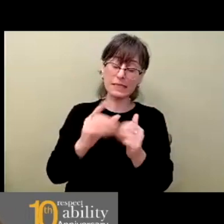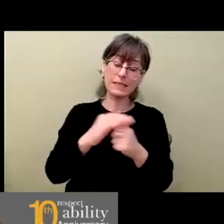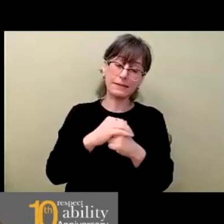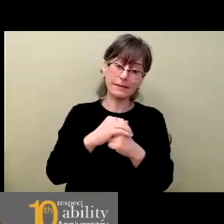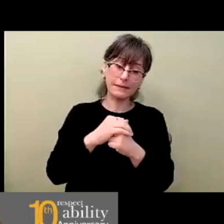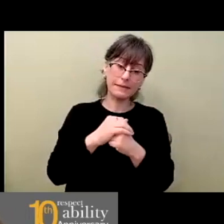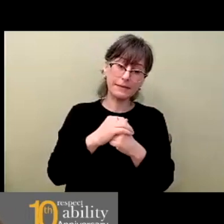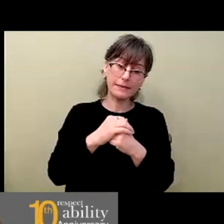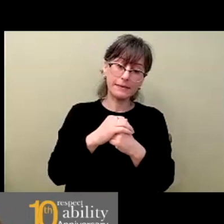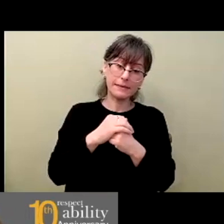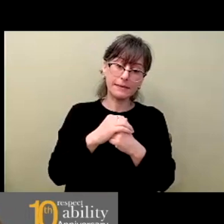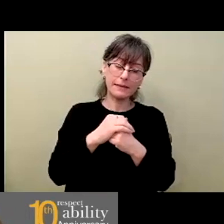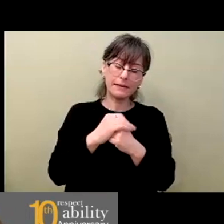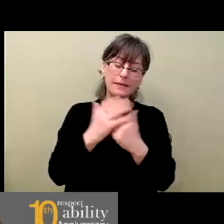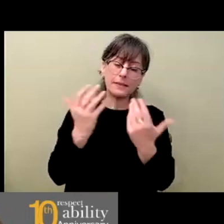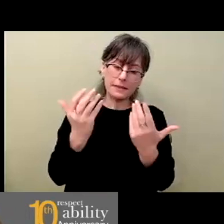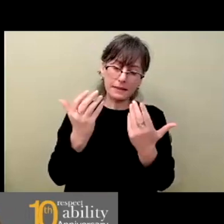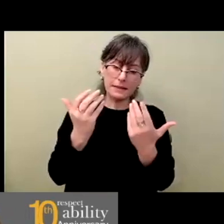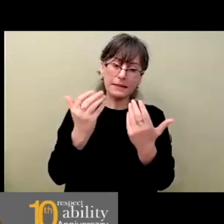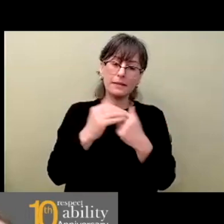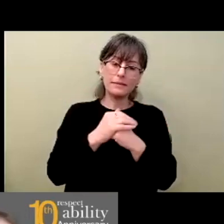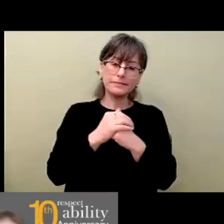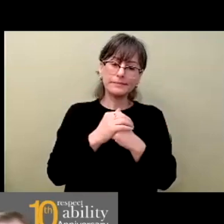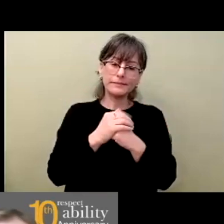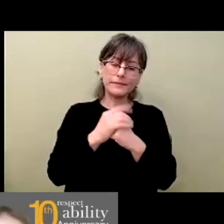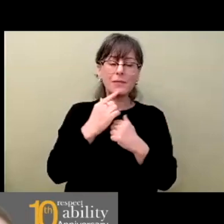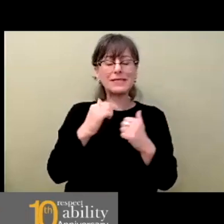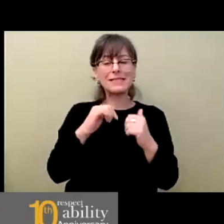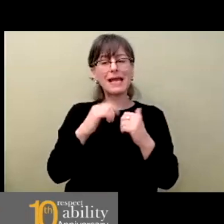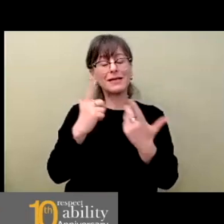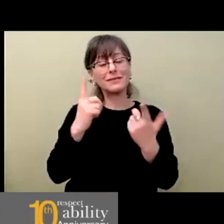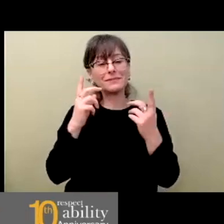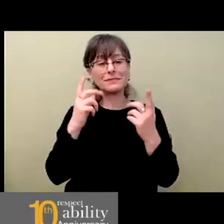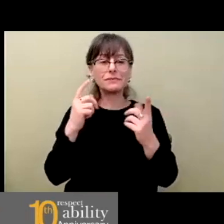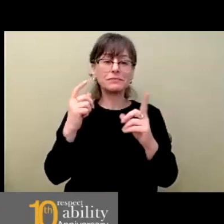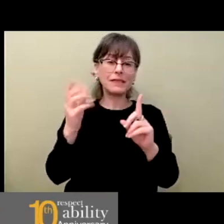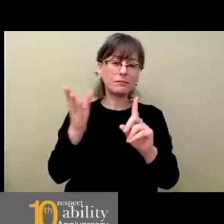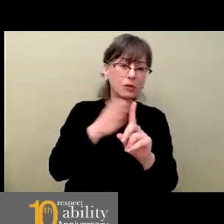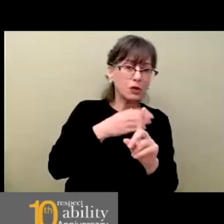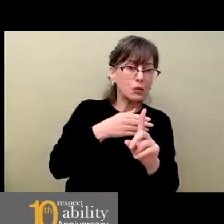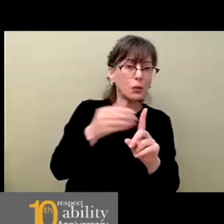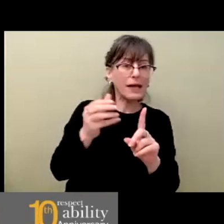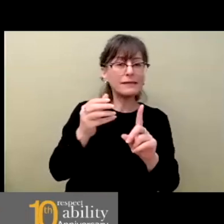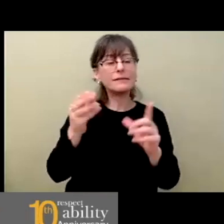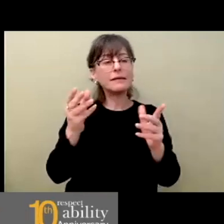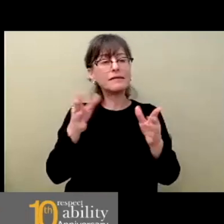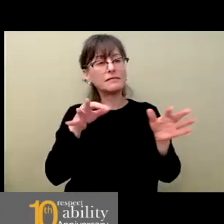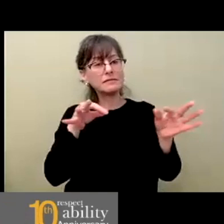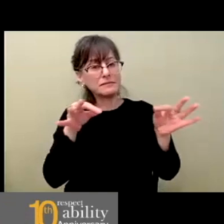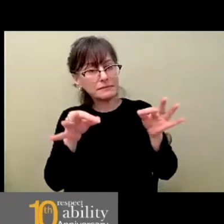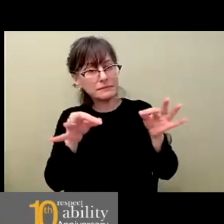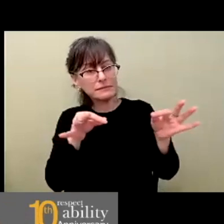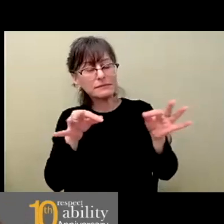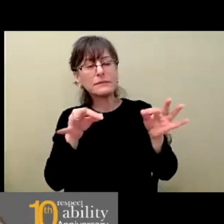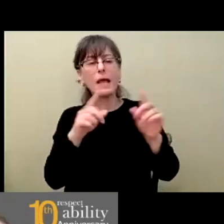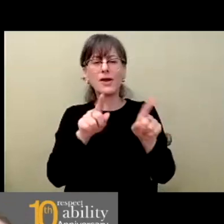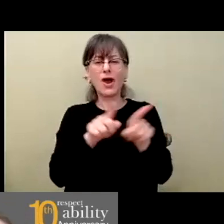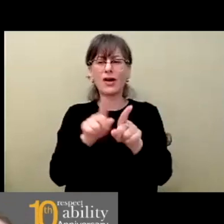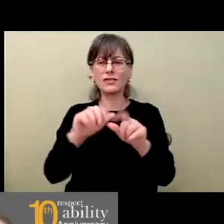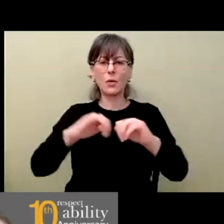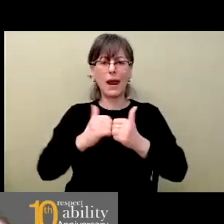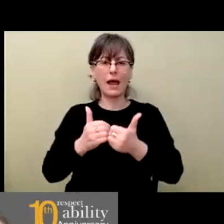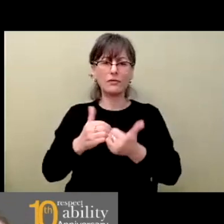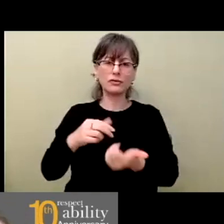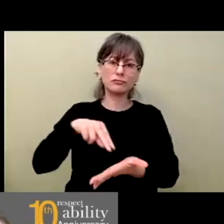is how to be winsome and persuasive, but also how to stand your